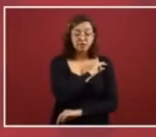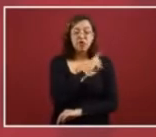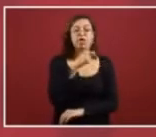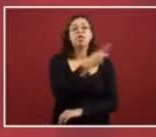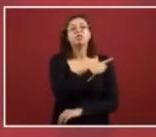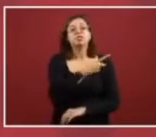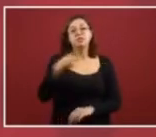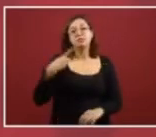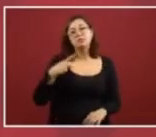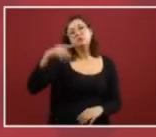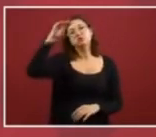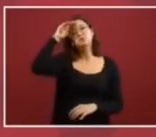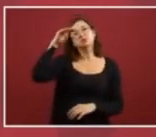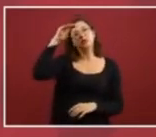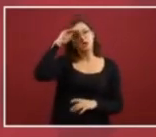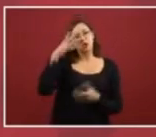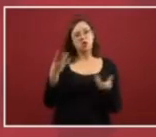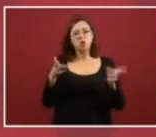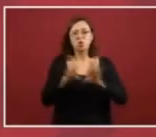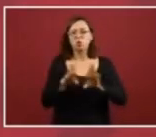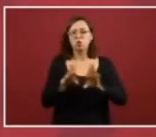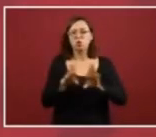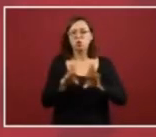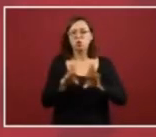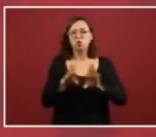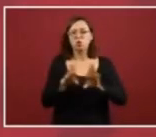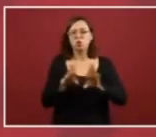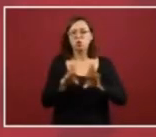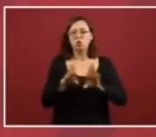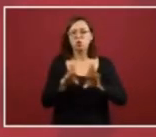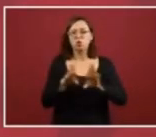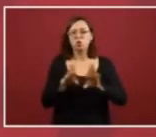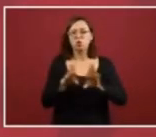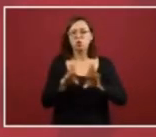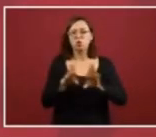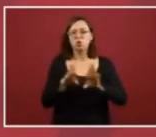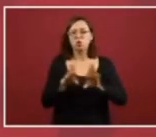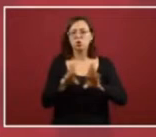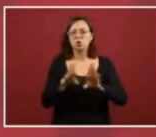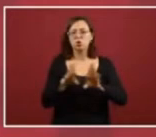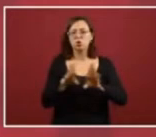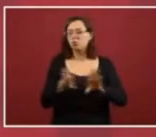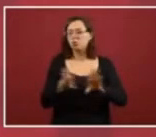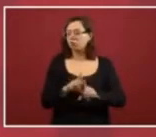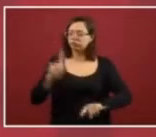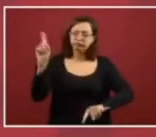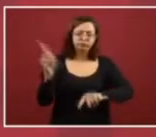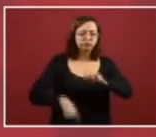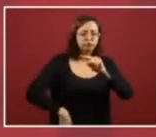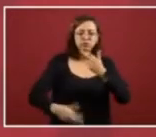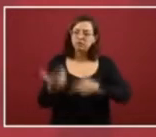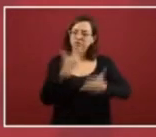¿Cómo revertir estos procesos? How to revert these processes.